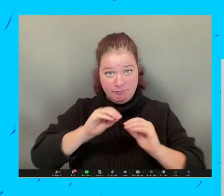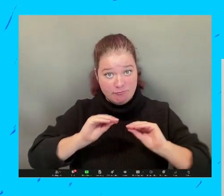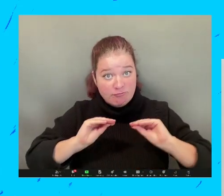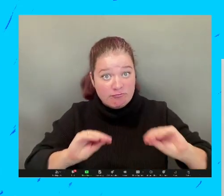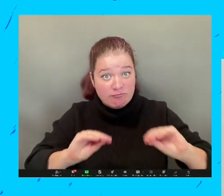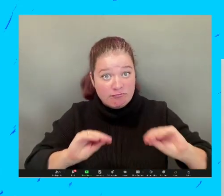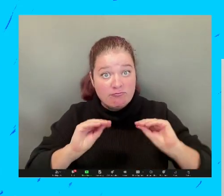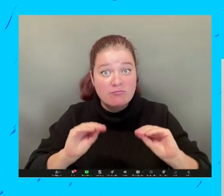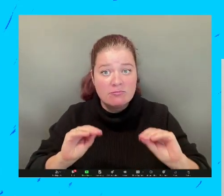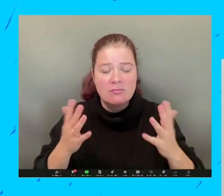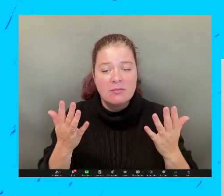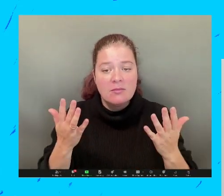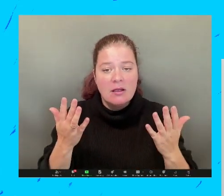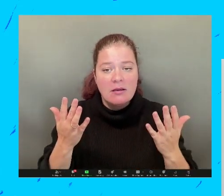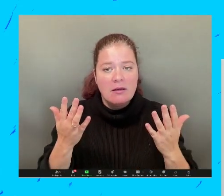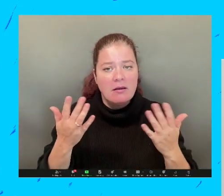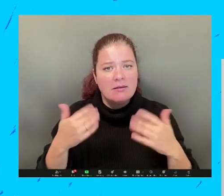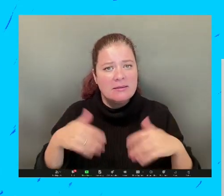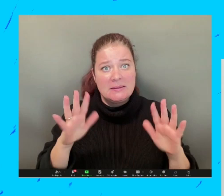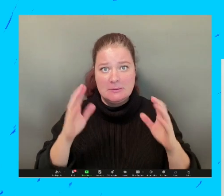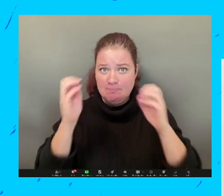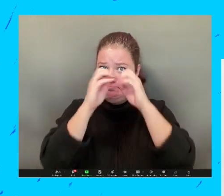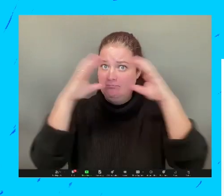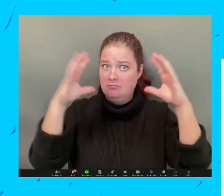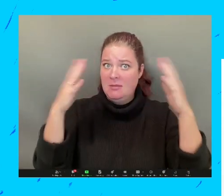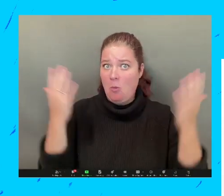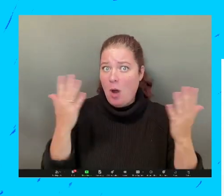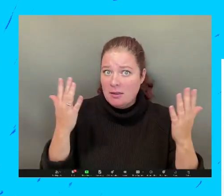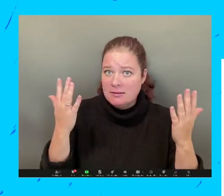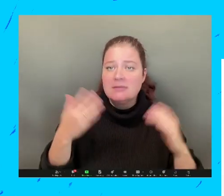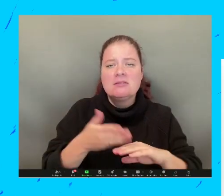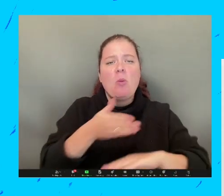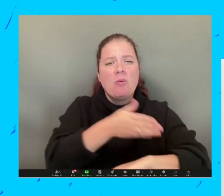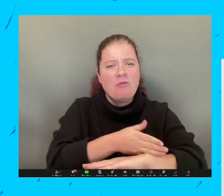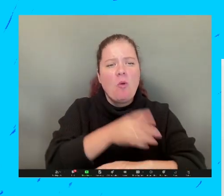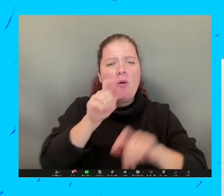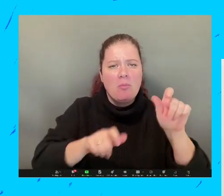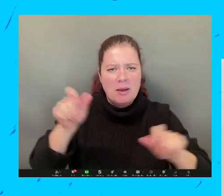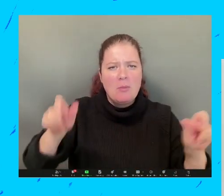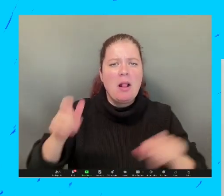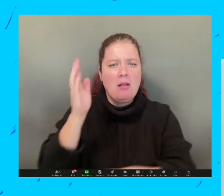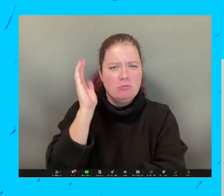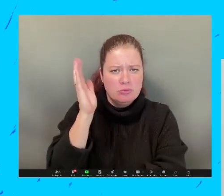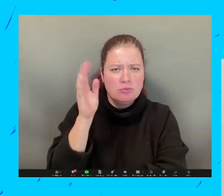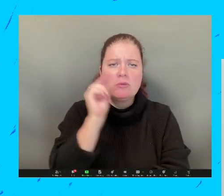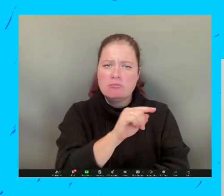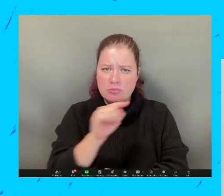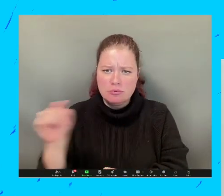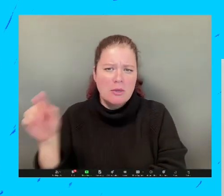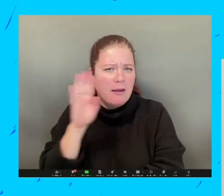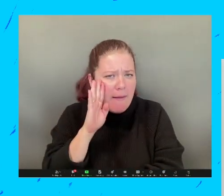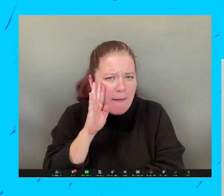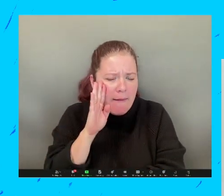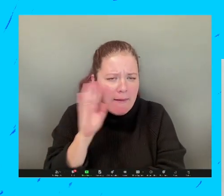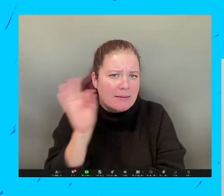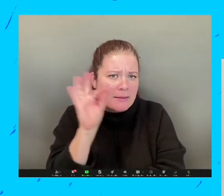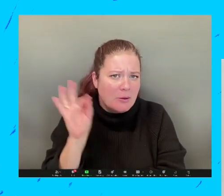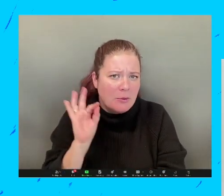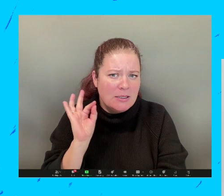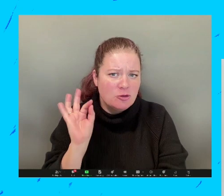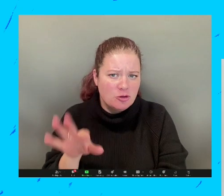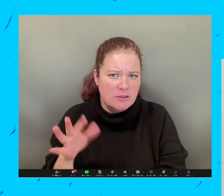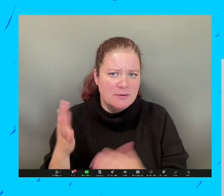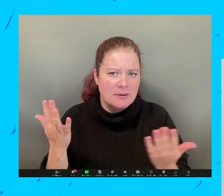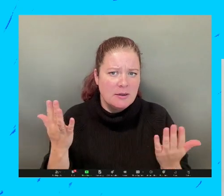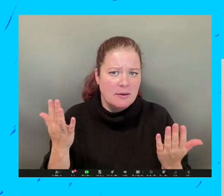Right, we have listened to the speakers, and as we listen to the speakers, the question that I want to ask you is, what single action